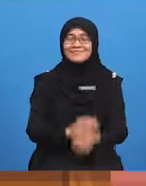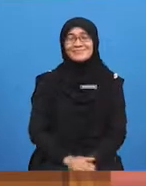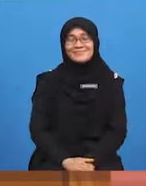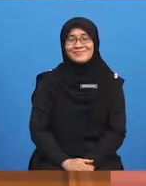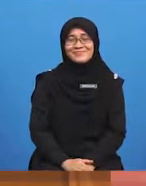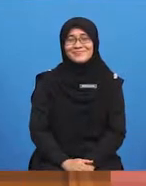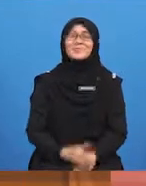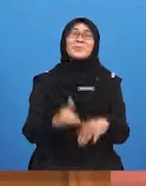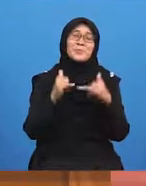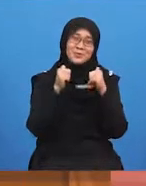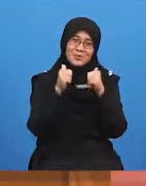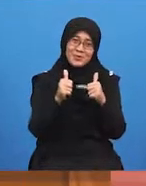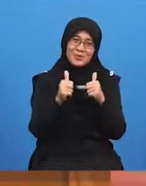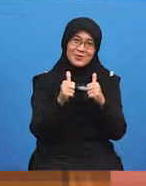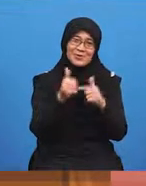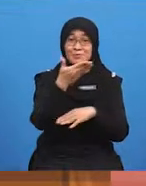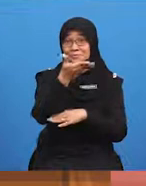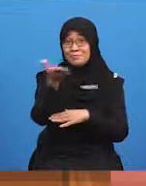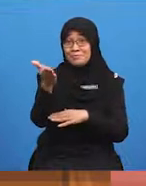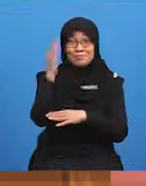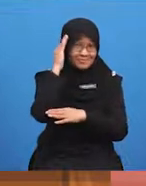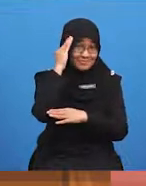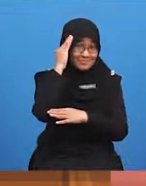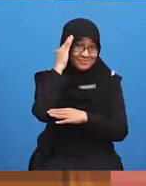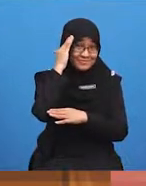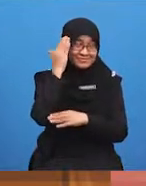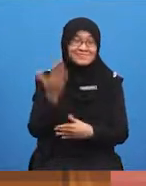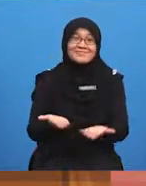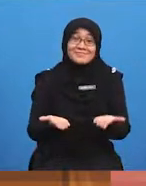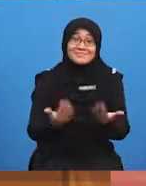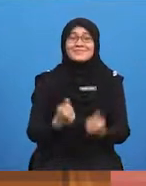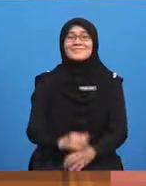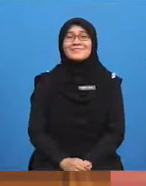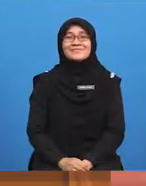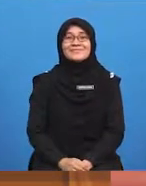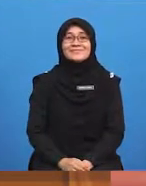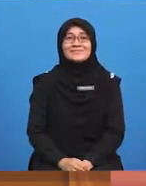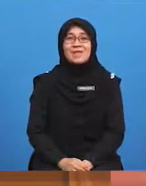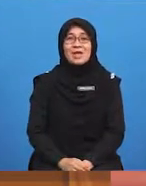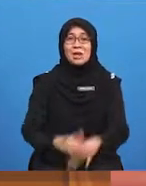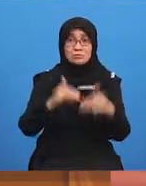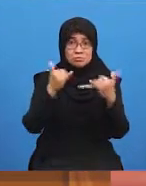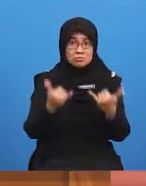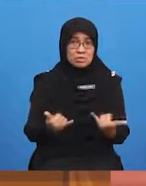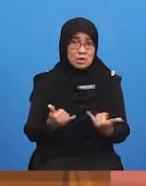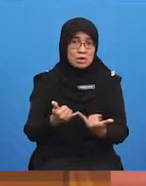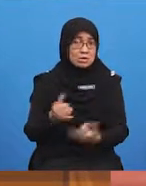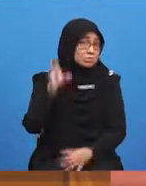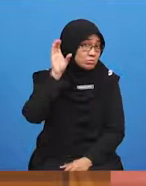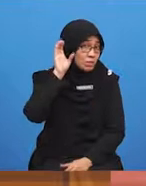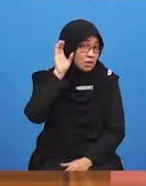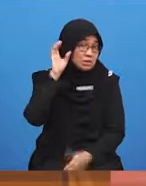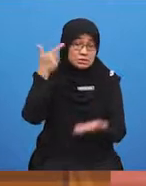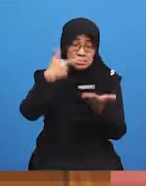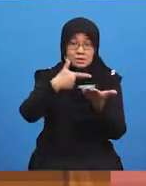Well done, boys and girls. How did you do? Let's listen again and see if